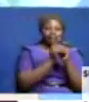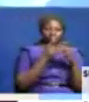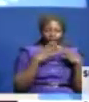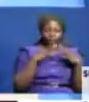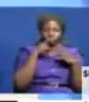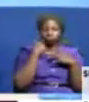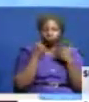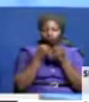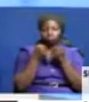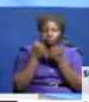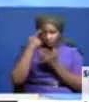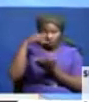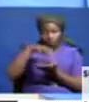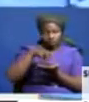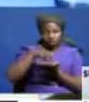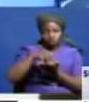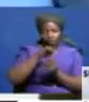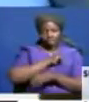following